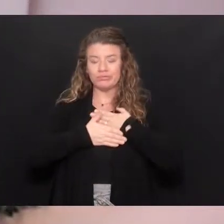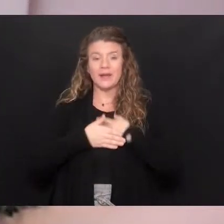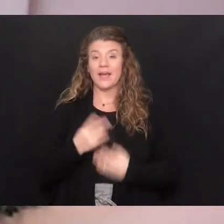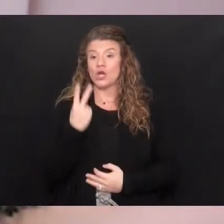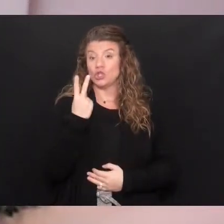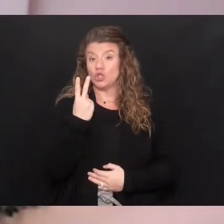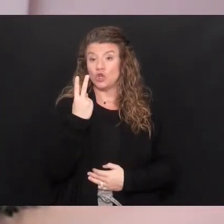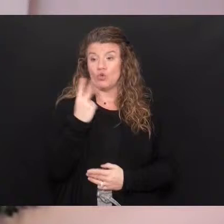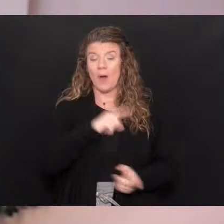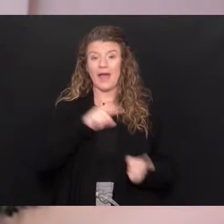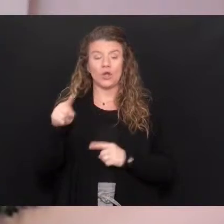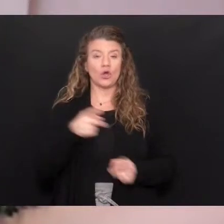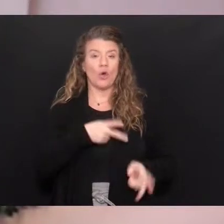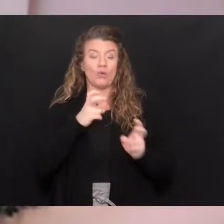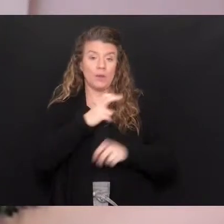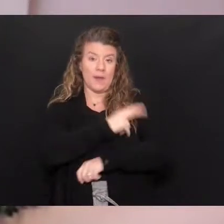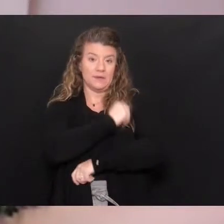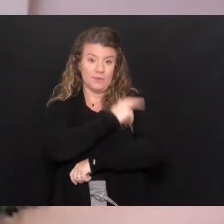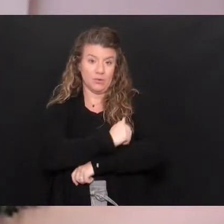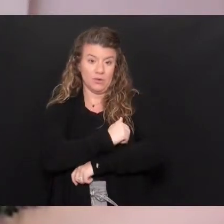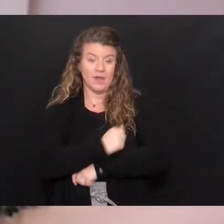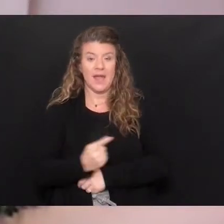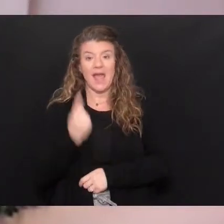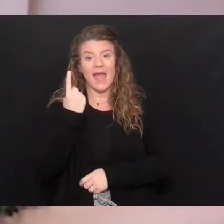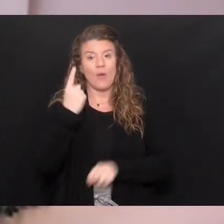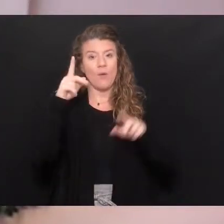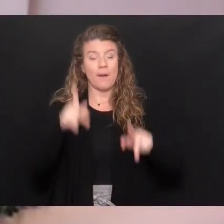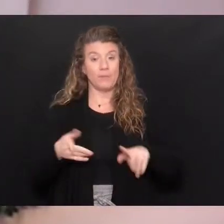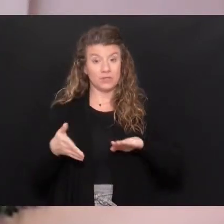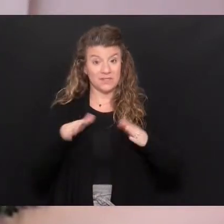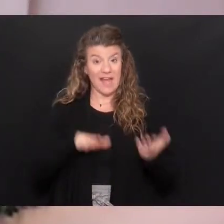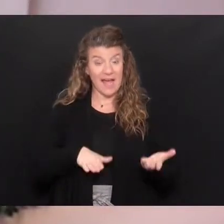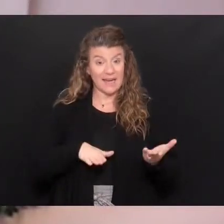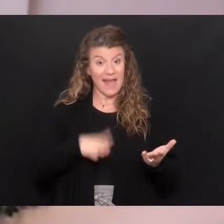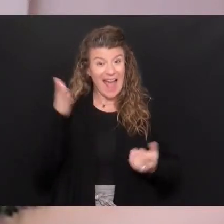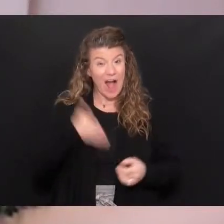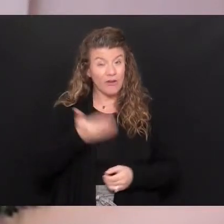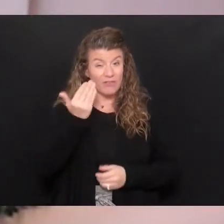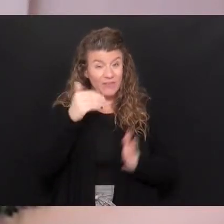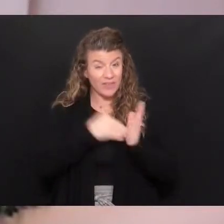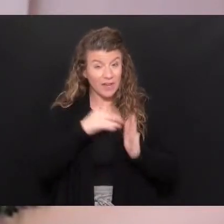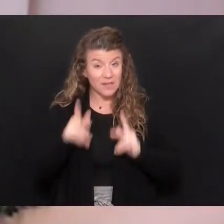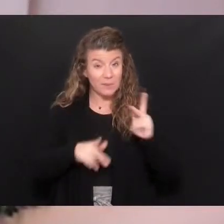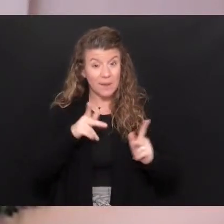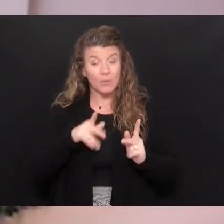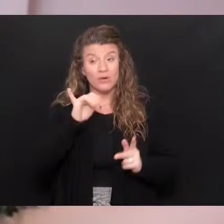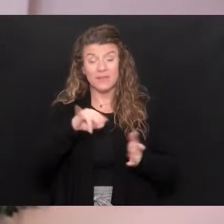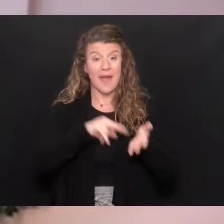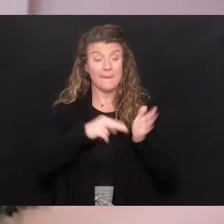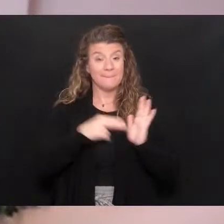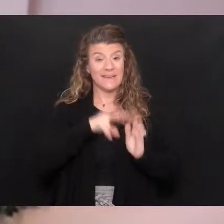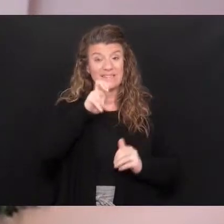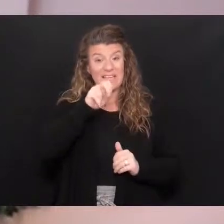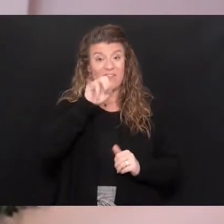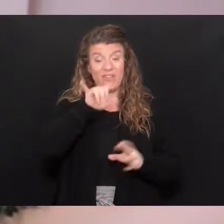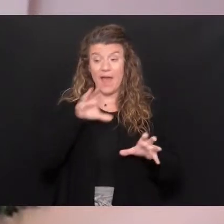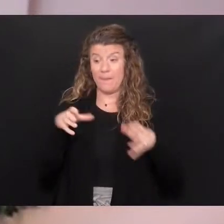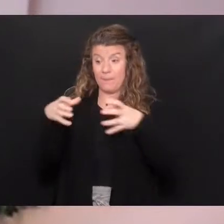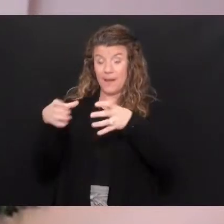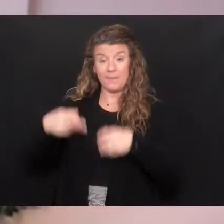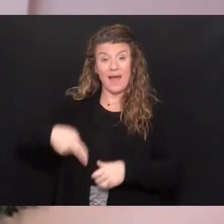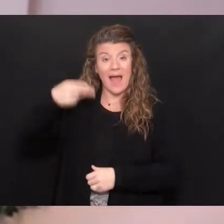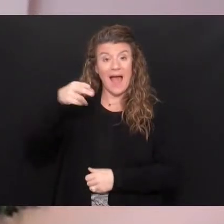out of 15,000, and 1 person died. So it just demonstrates, even in our most highly vulnerable population,